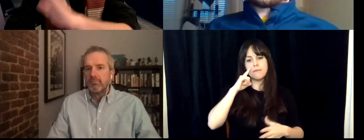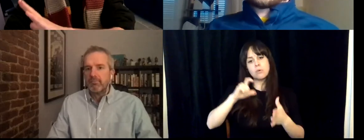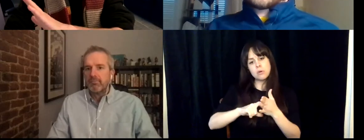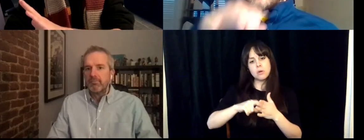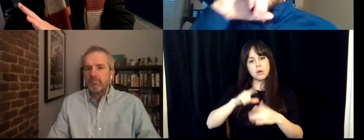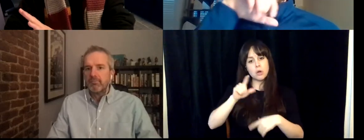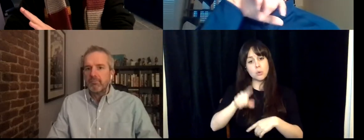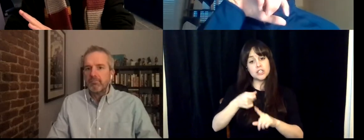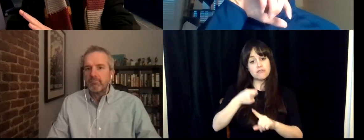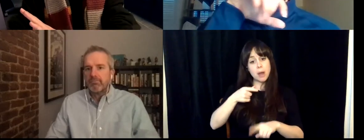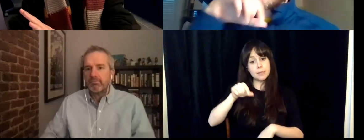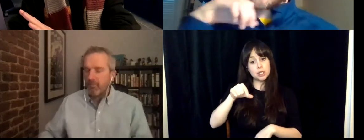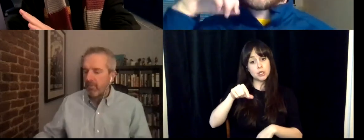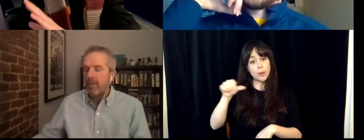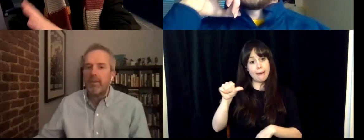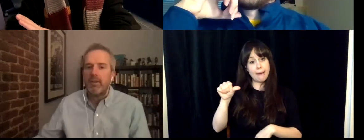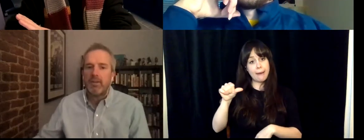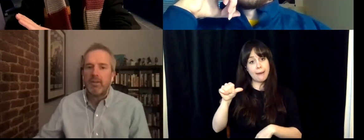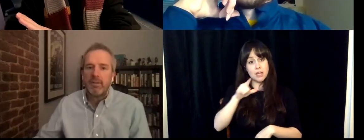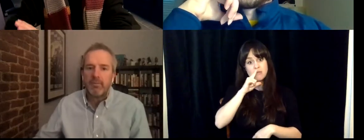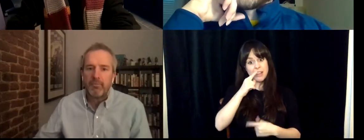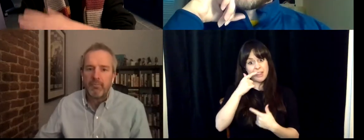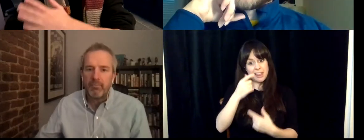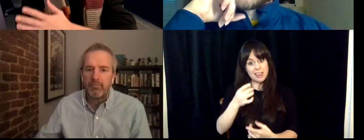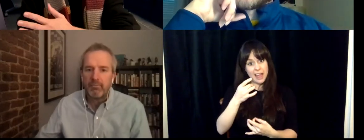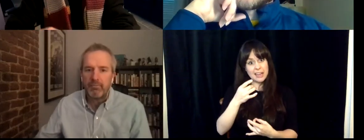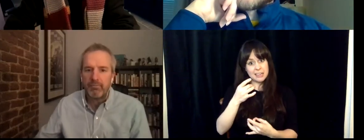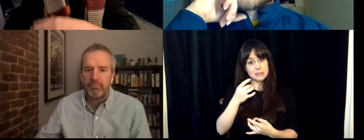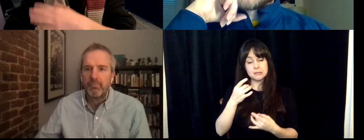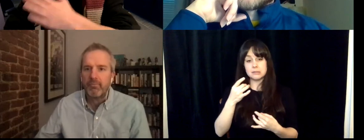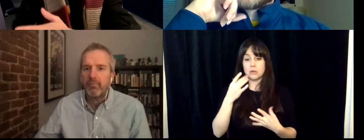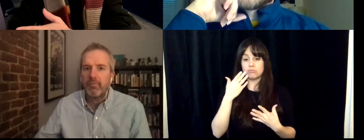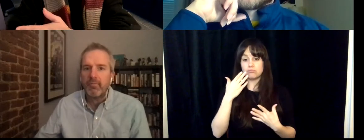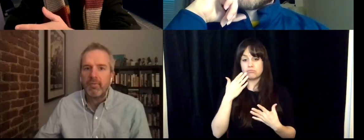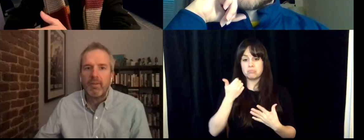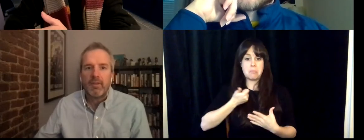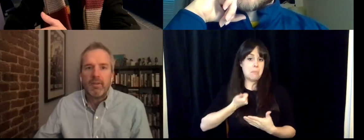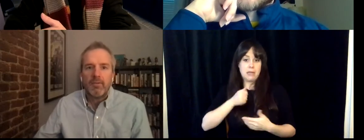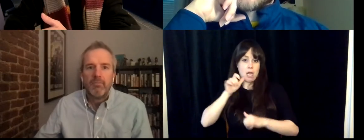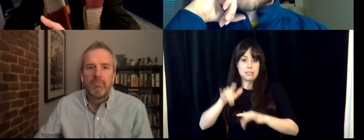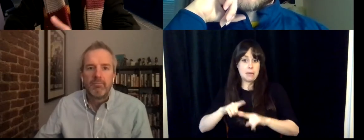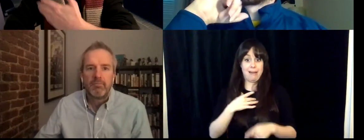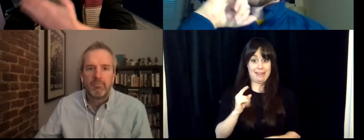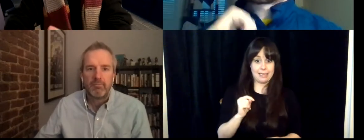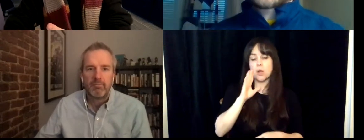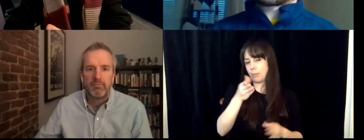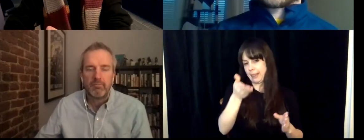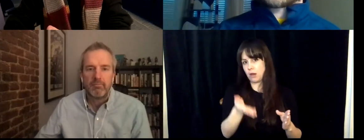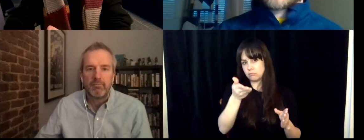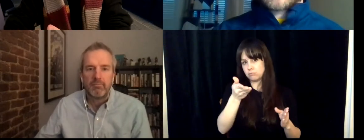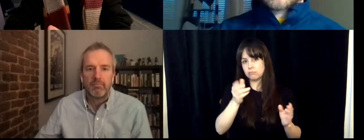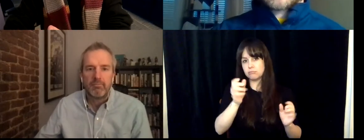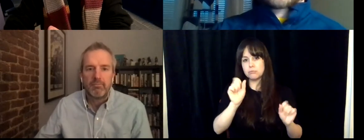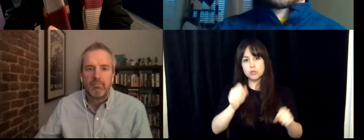Q&A section that they really liked, if you weren't the person who put it there, but you want to know, it will be in the answered section, so you can see the answers as